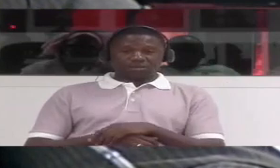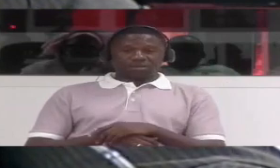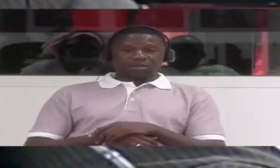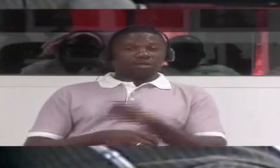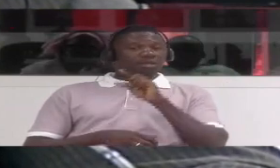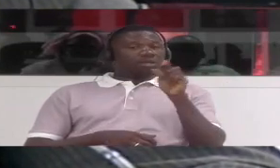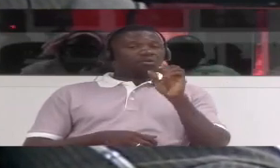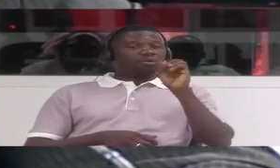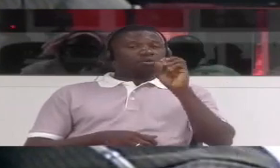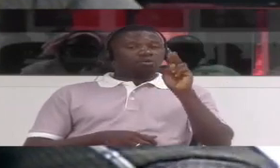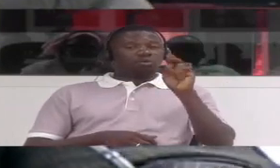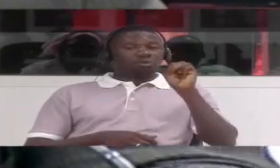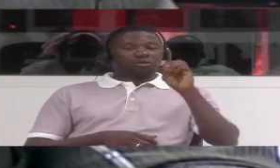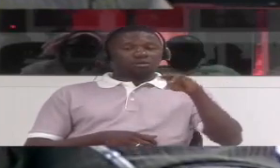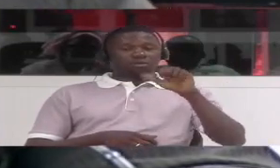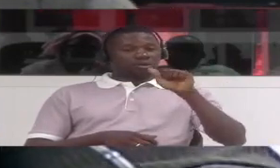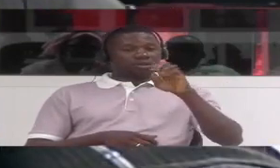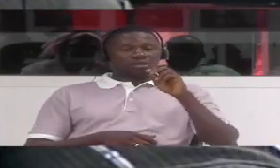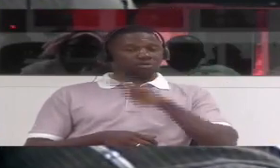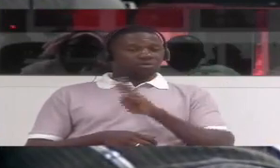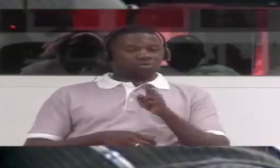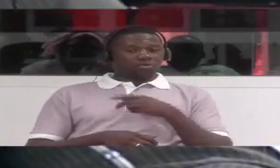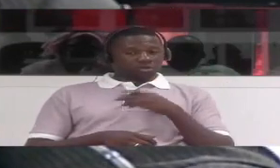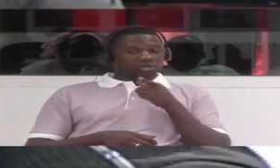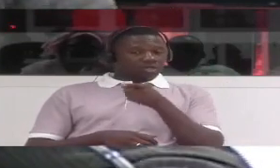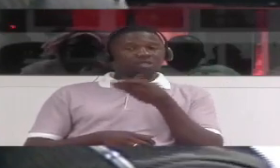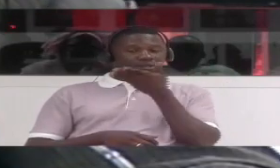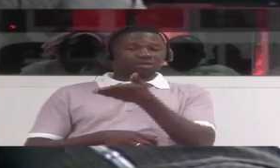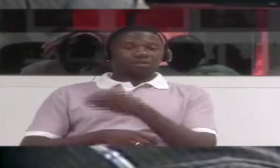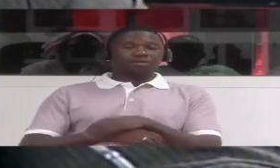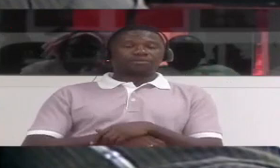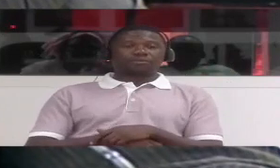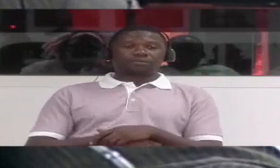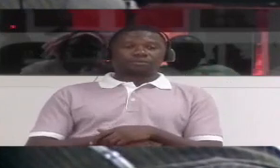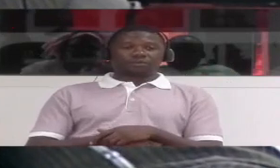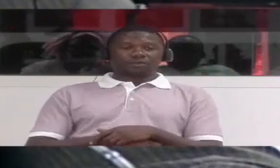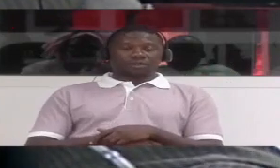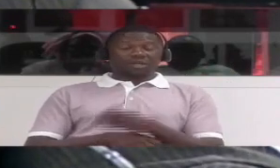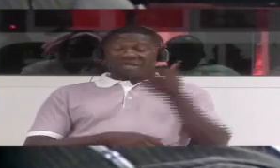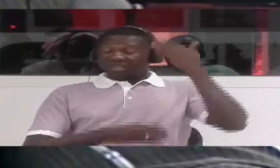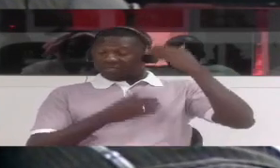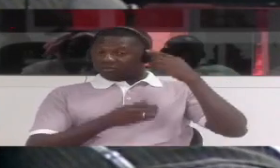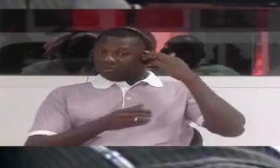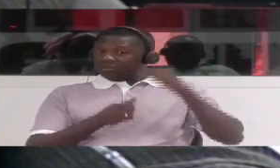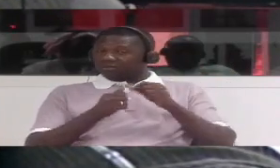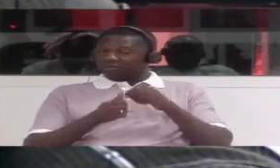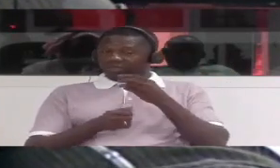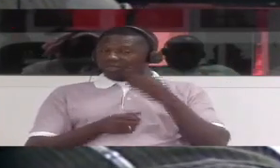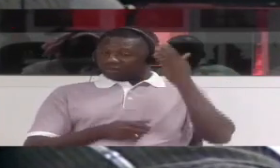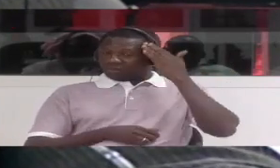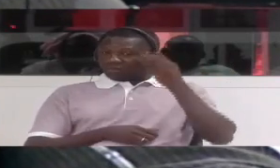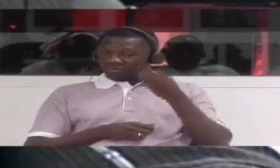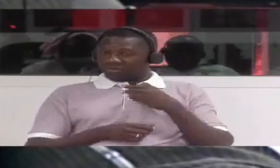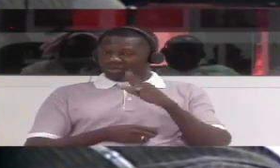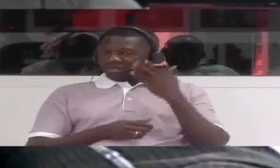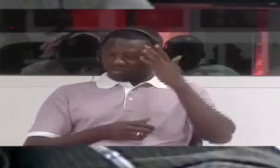he's there. I think he, at some point, I learned from the news that he too got into trouble with the system and was detained and